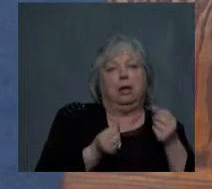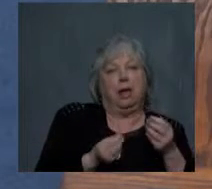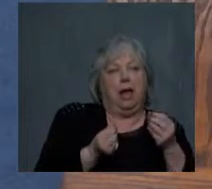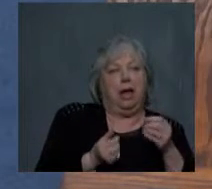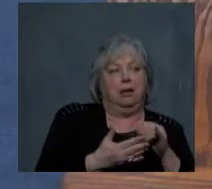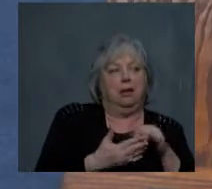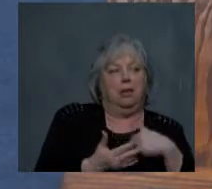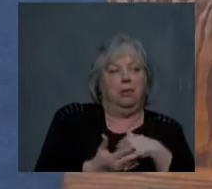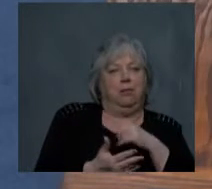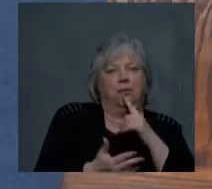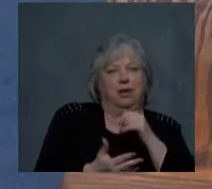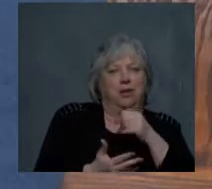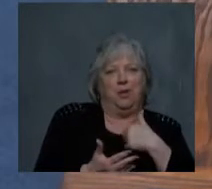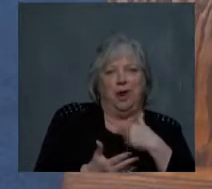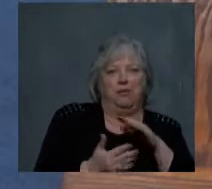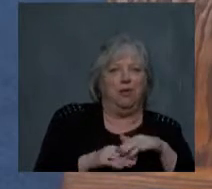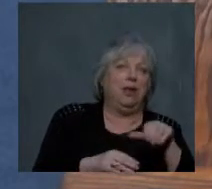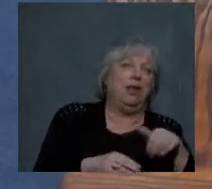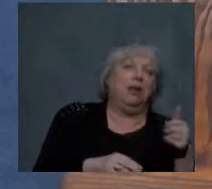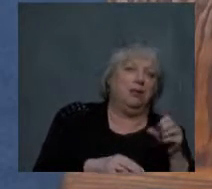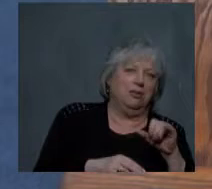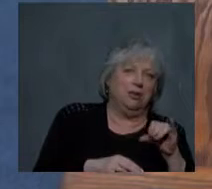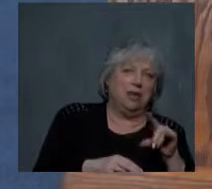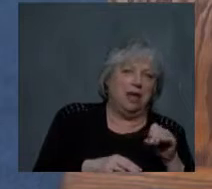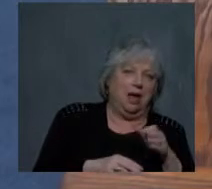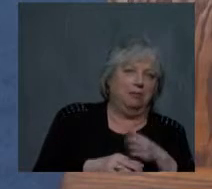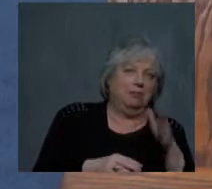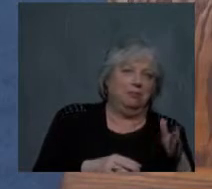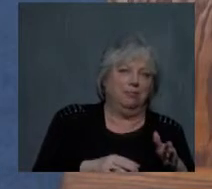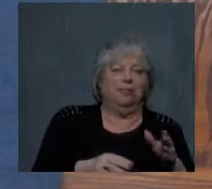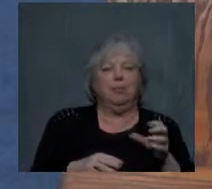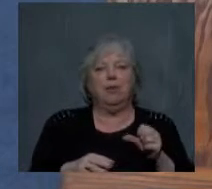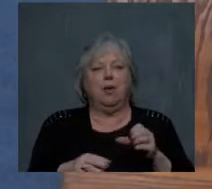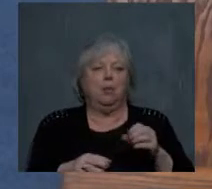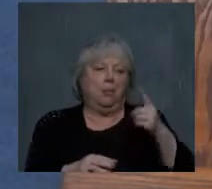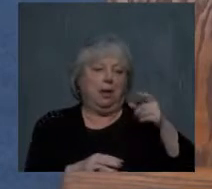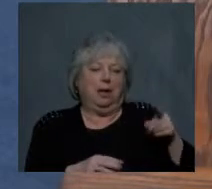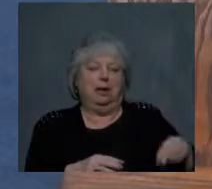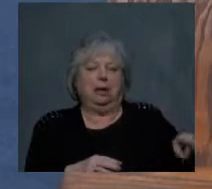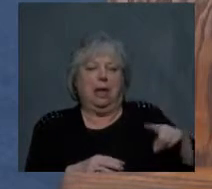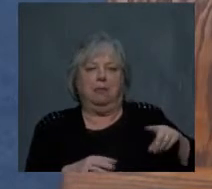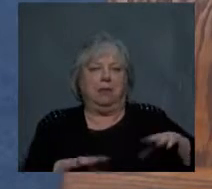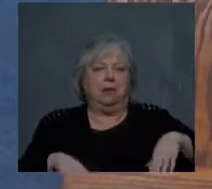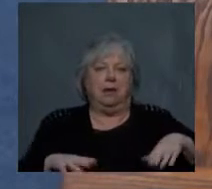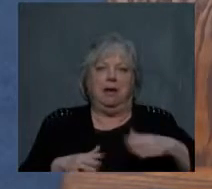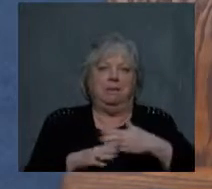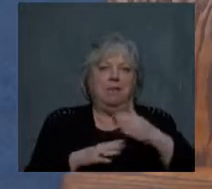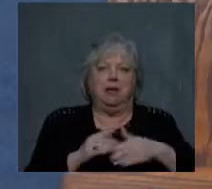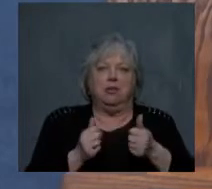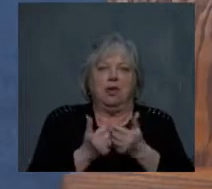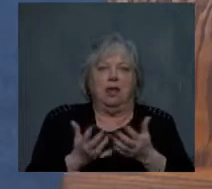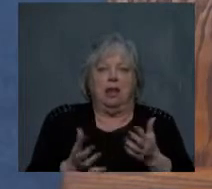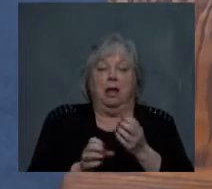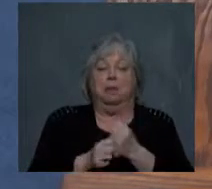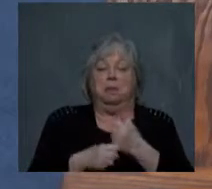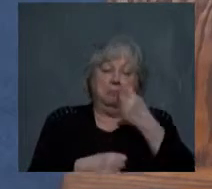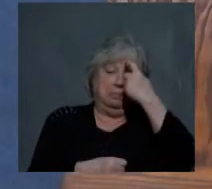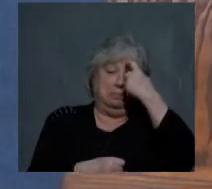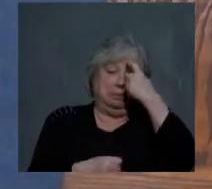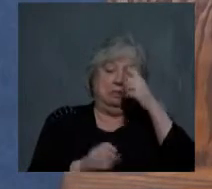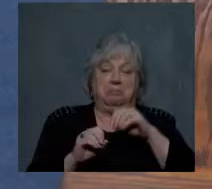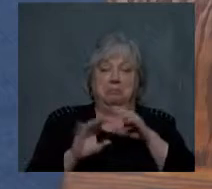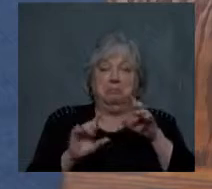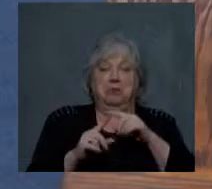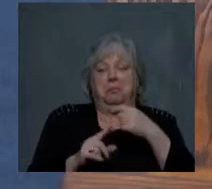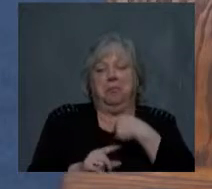we really don't have on the other side. So since they haven't finished anything, it makes sense to me that